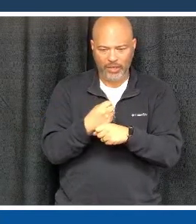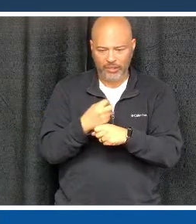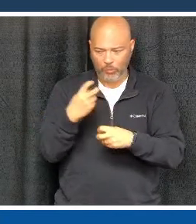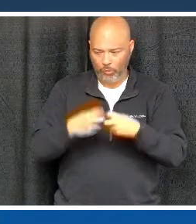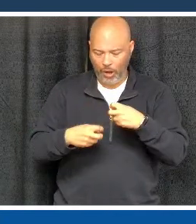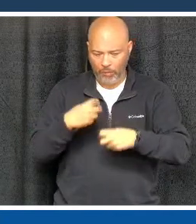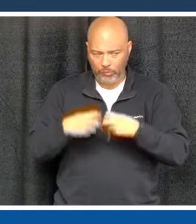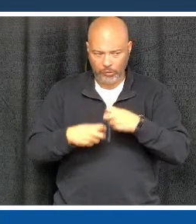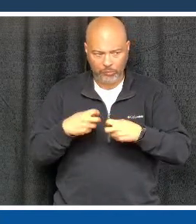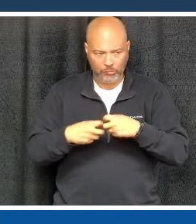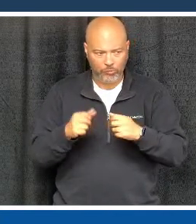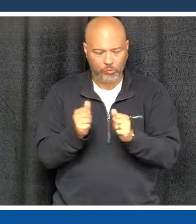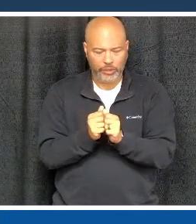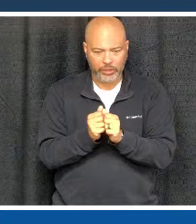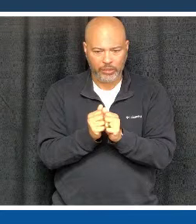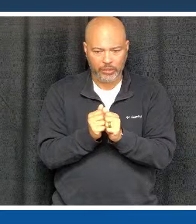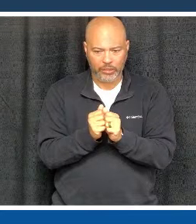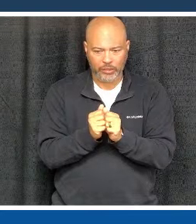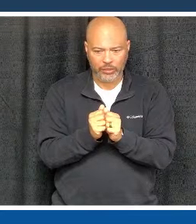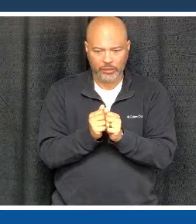issues with